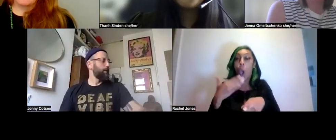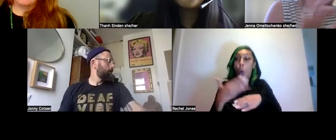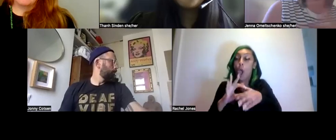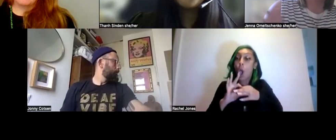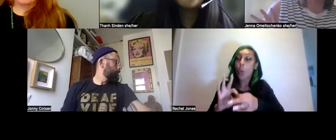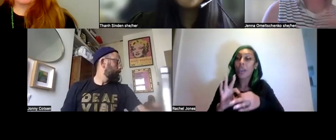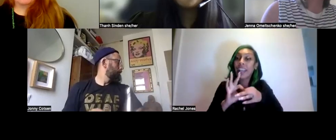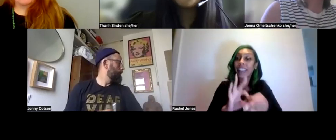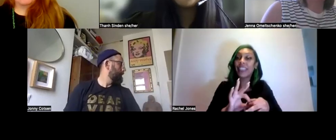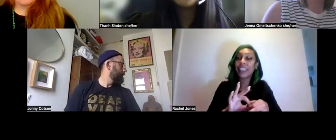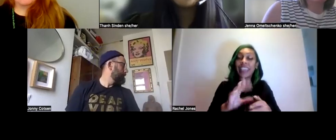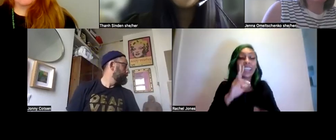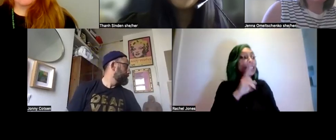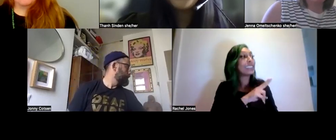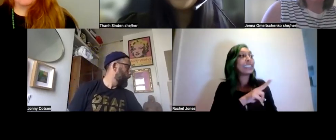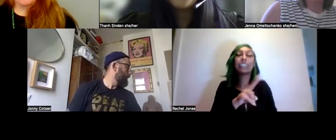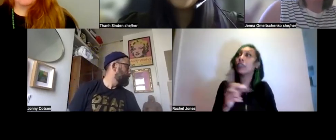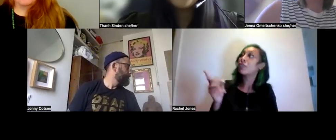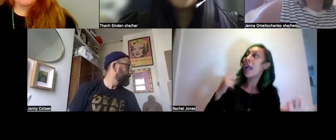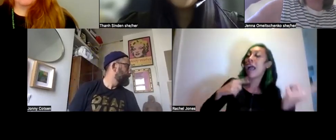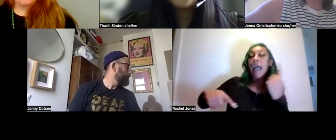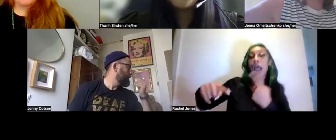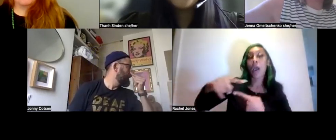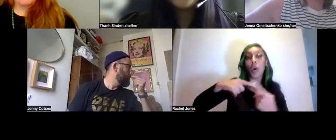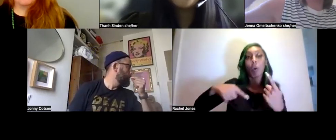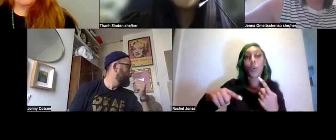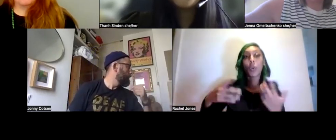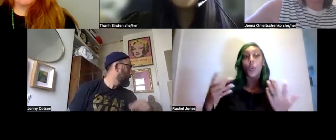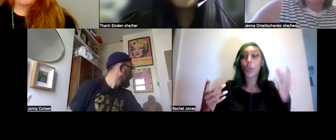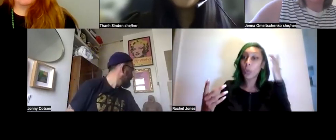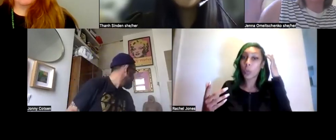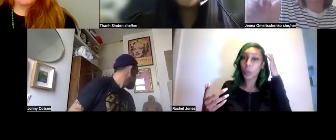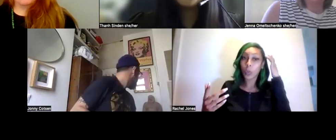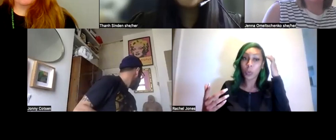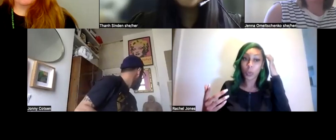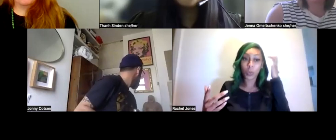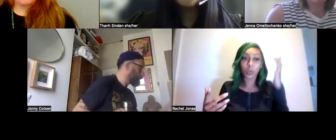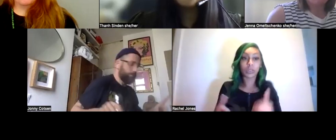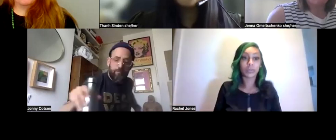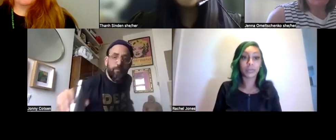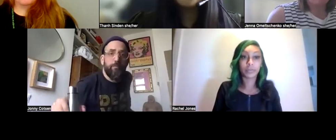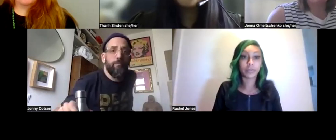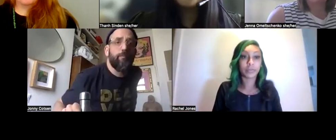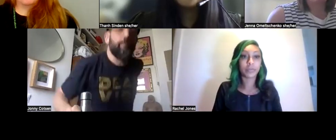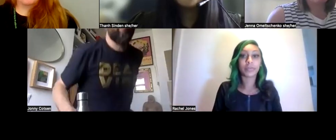with, kind of who I see around me, who are climbing up and who are getting to themselves.